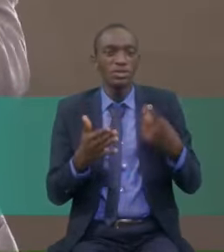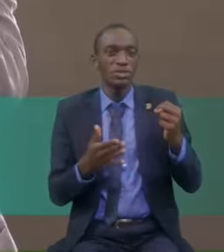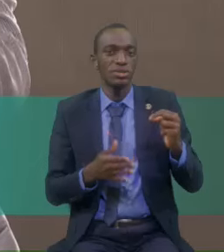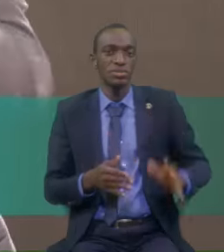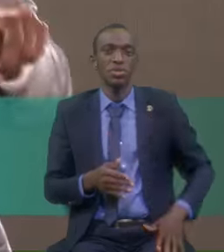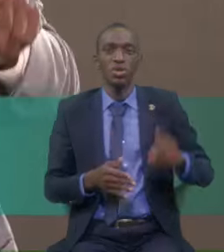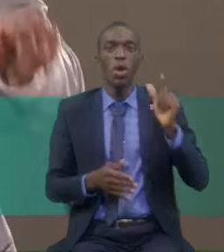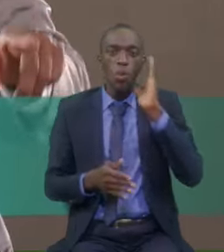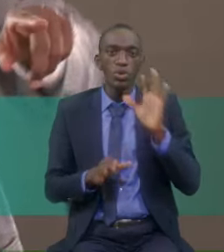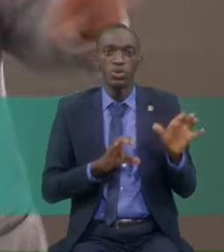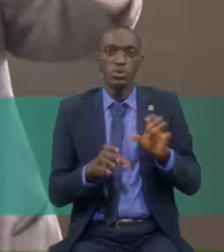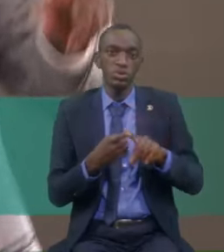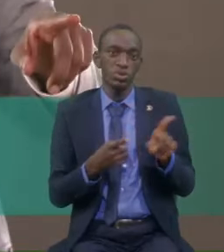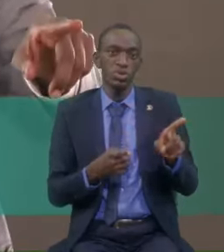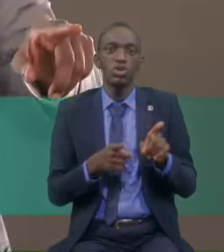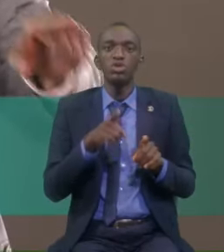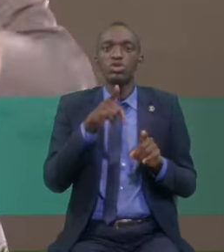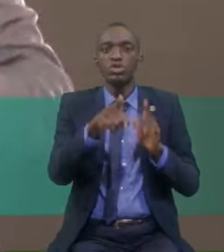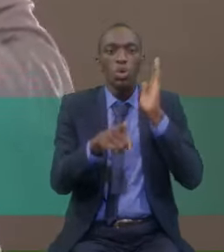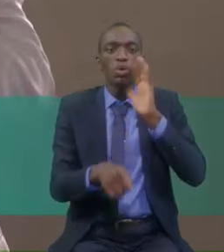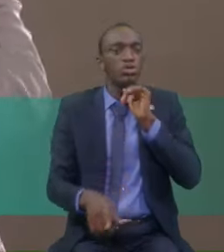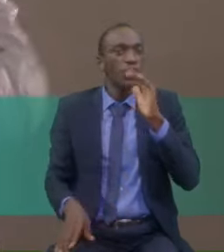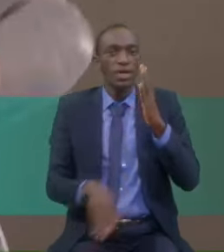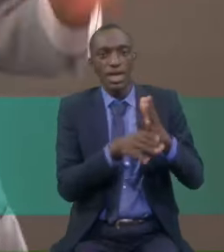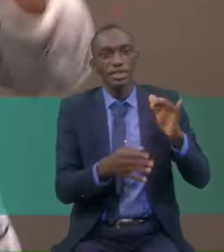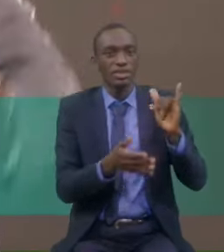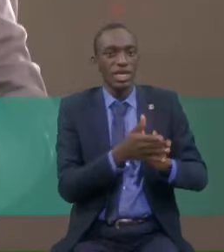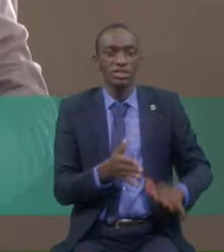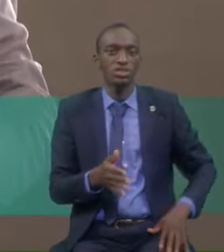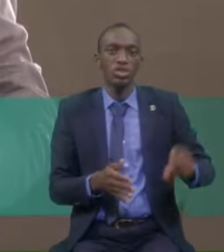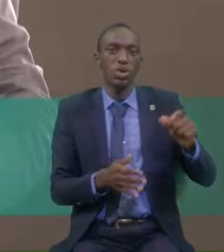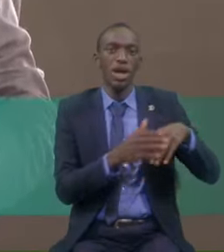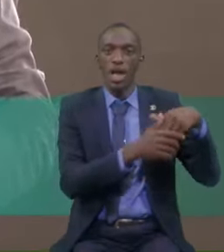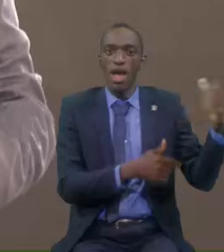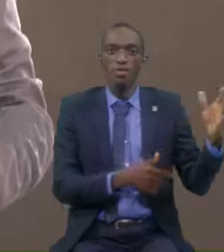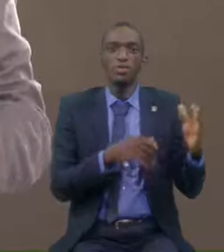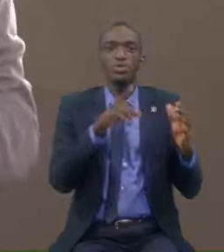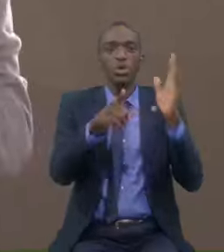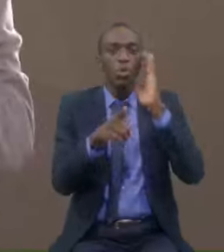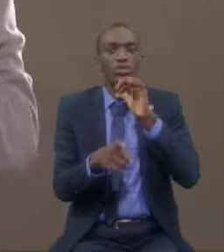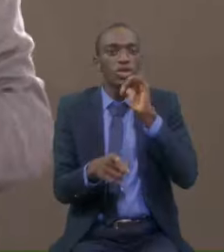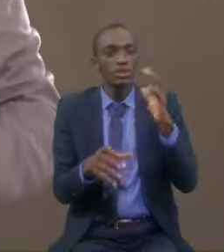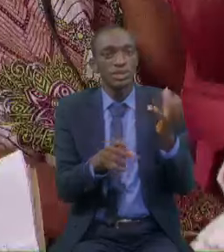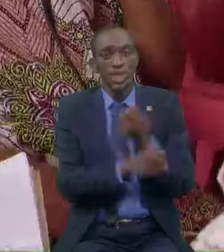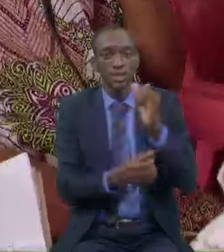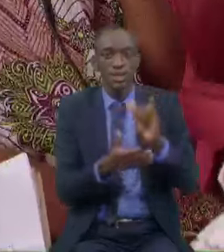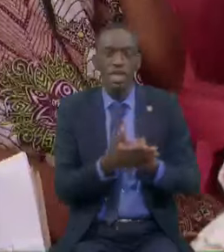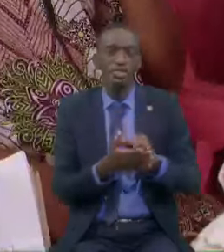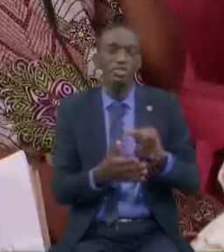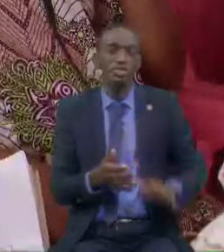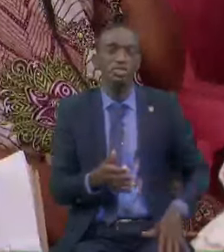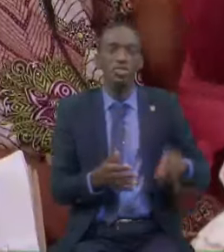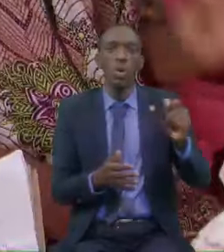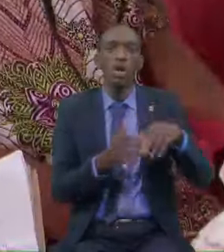not cast that dog out. You will not take that dog out. You will not